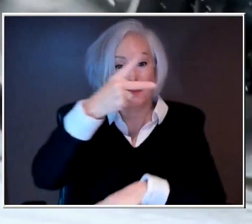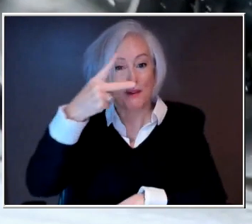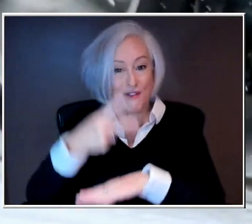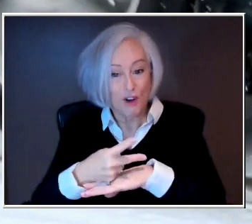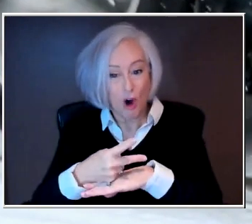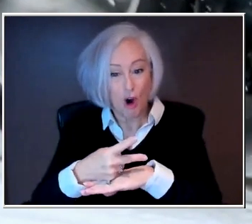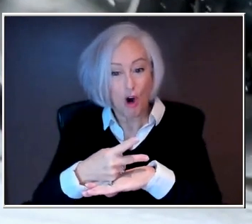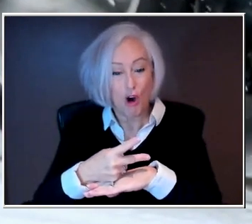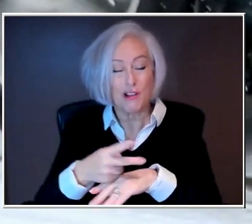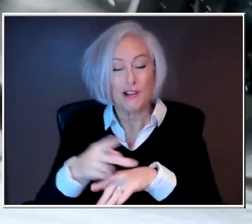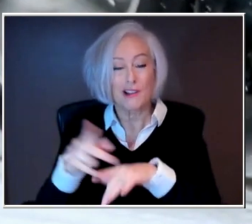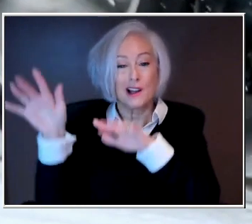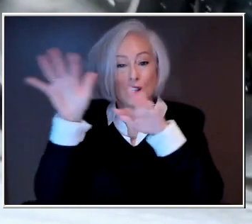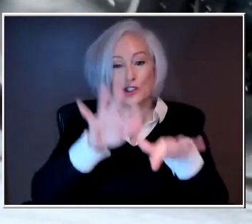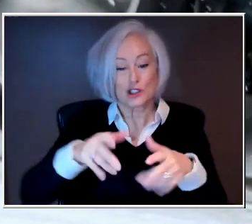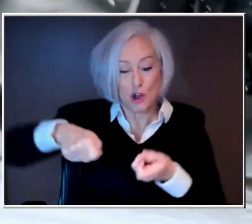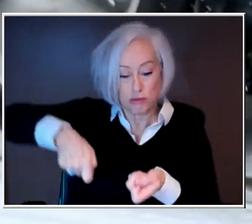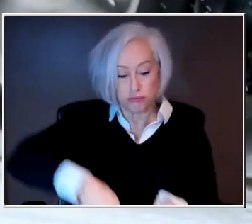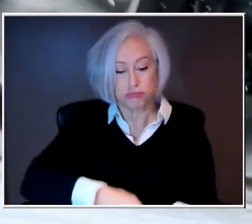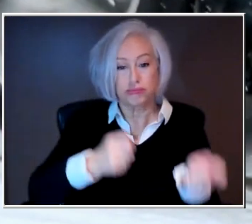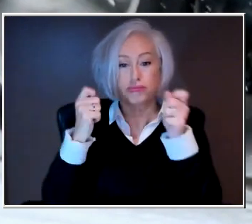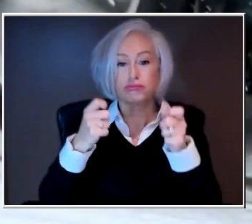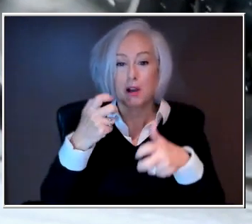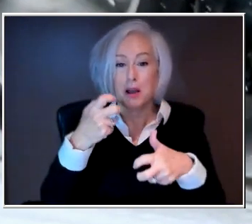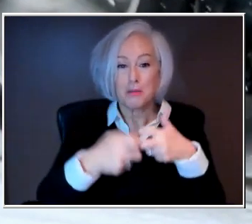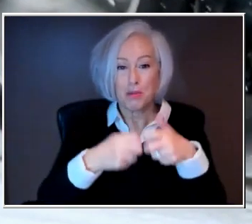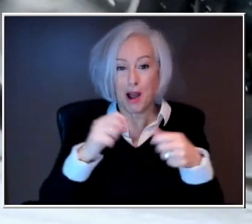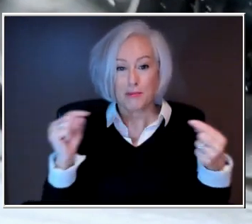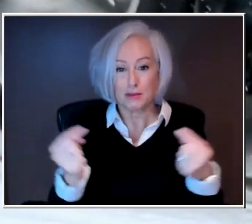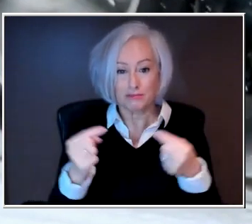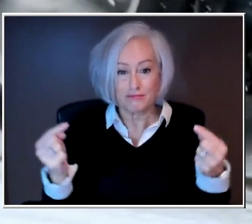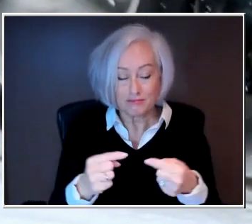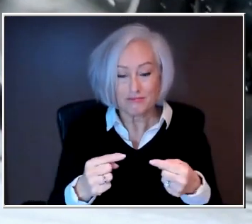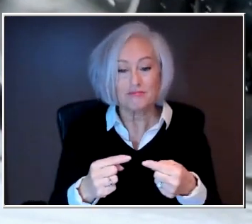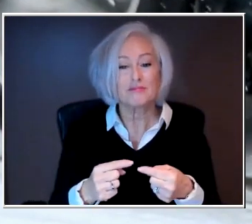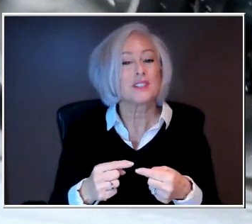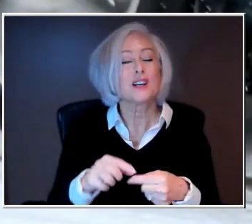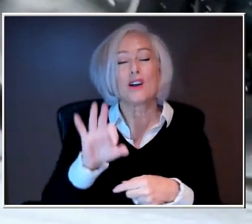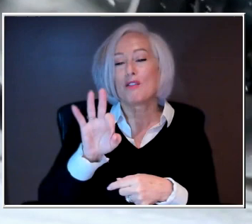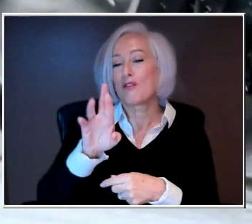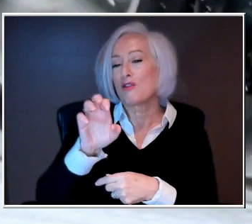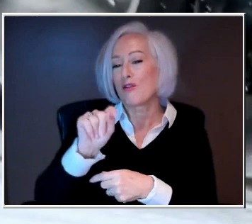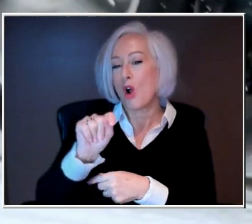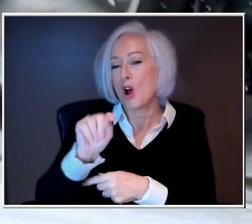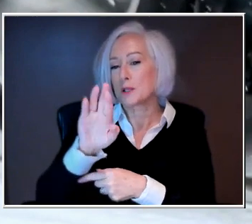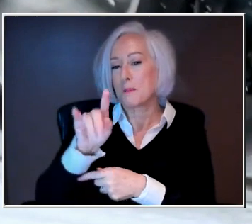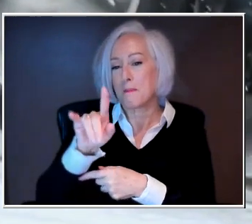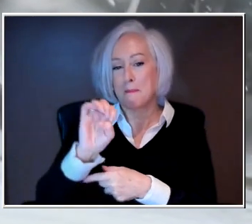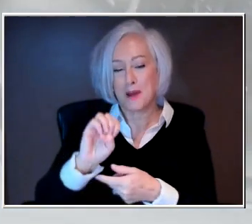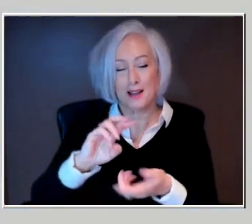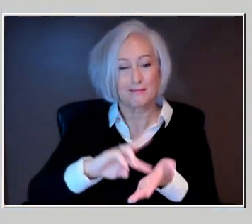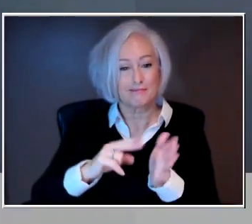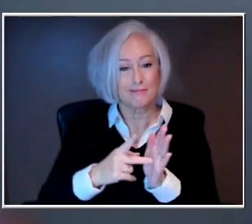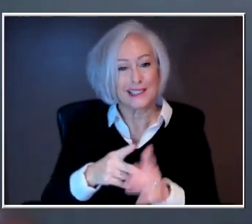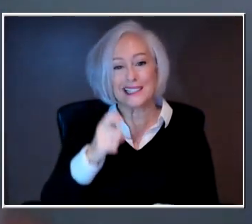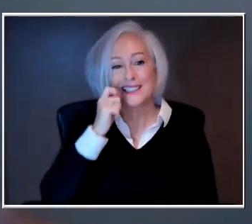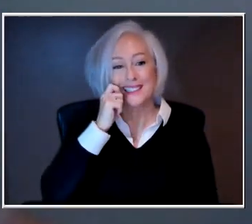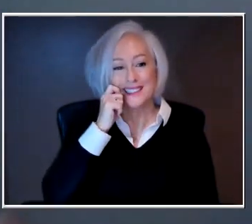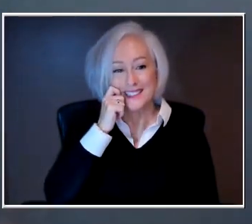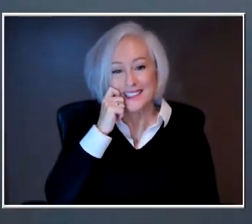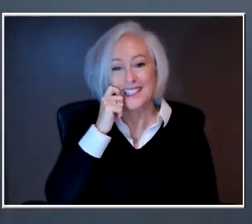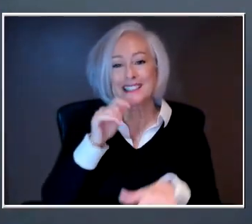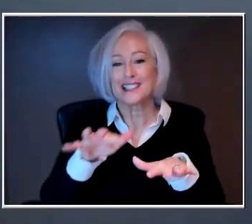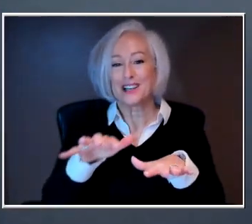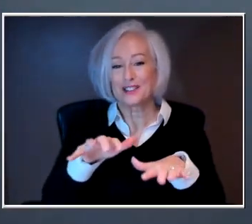incidents, exposure, frostbite. So if you have to be outside, please be safe. And, of course, it's Red